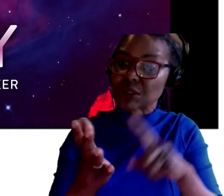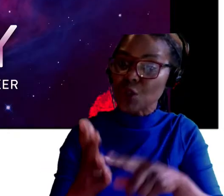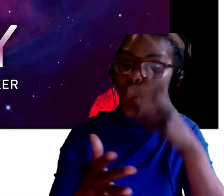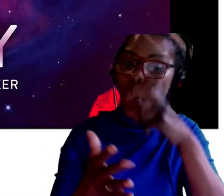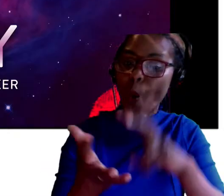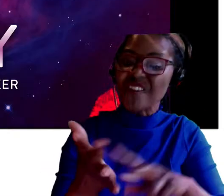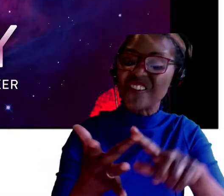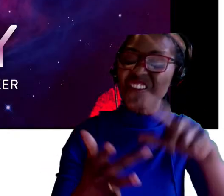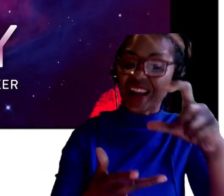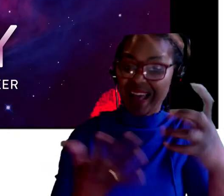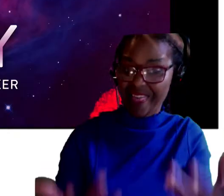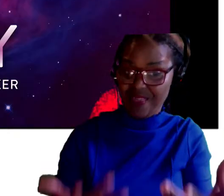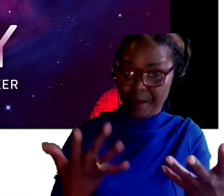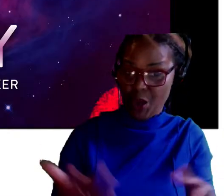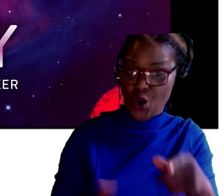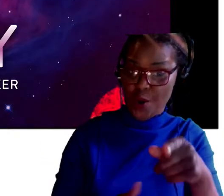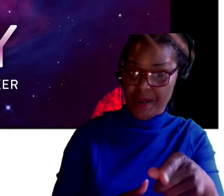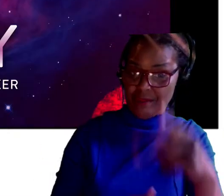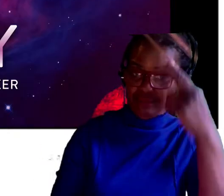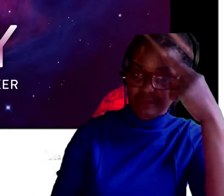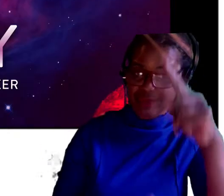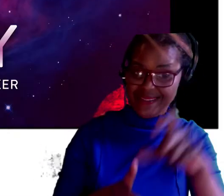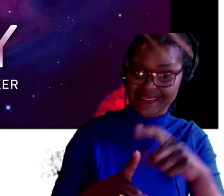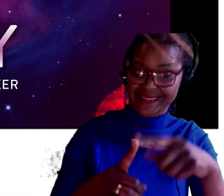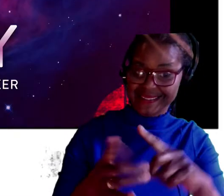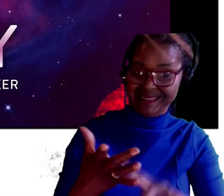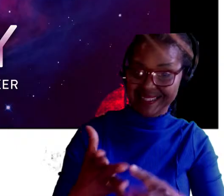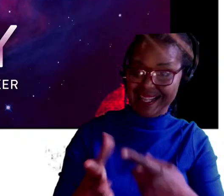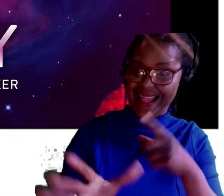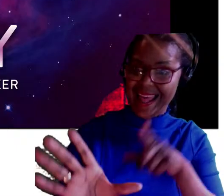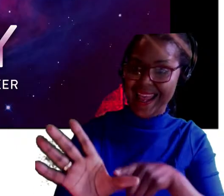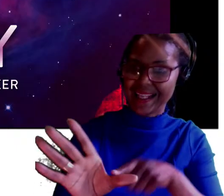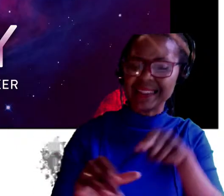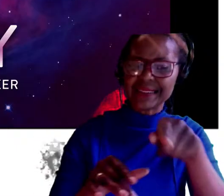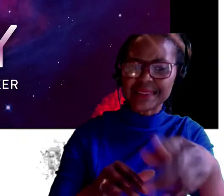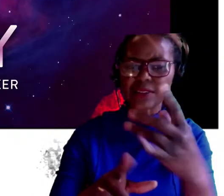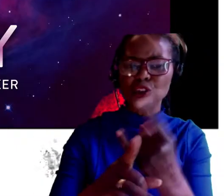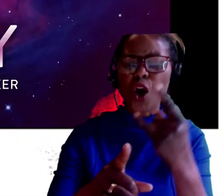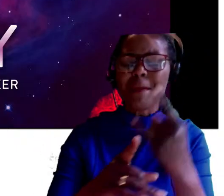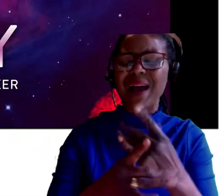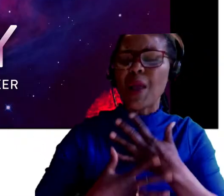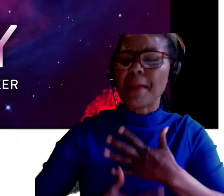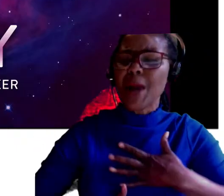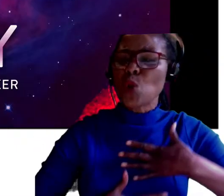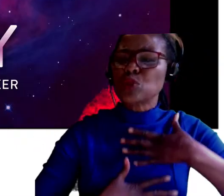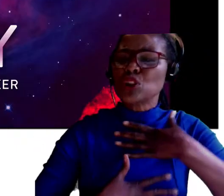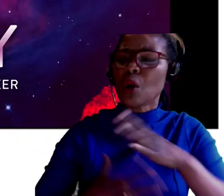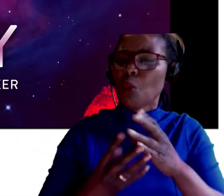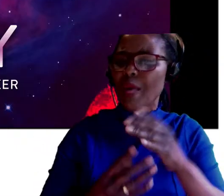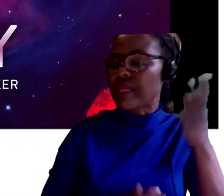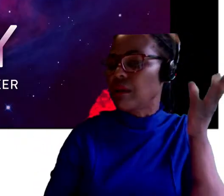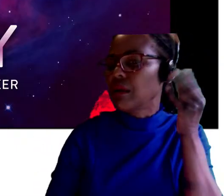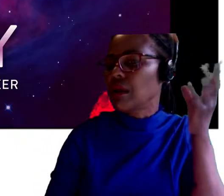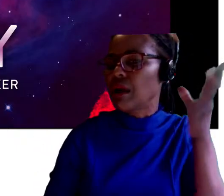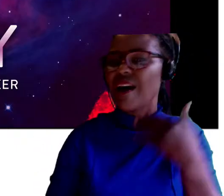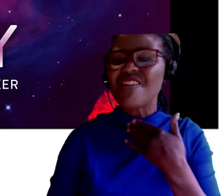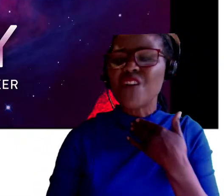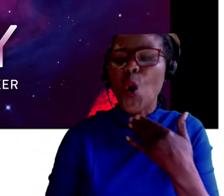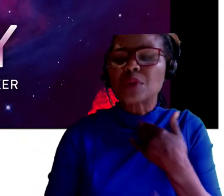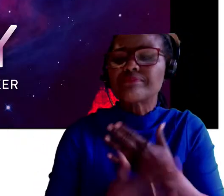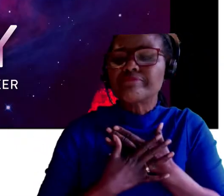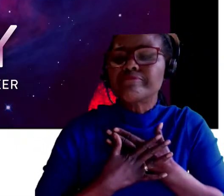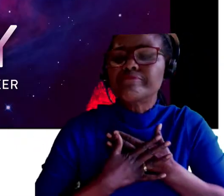And among other things, it concerns the deep emotions that come with hearing the voice of someone you love across